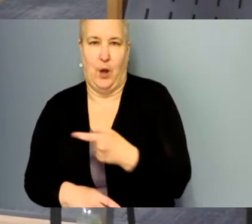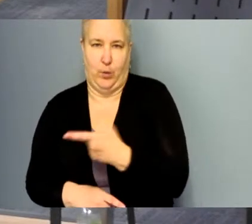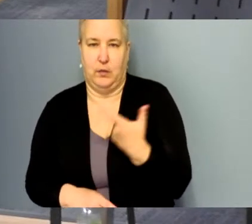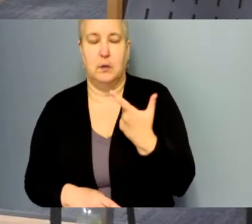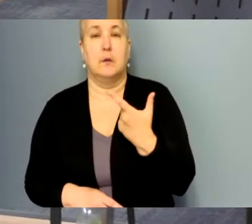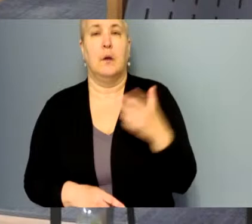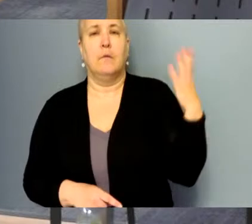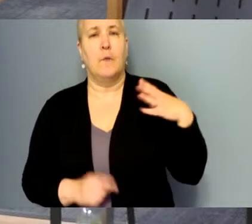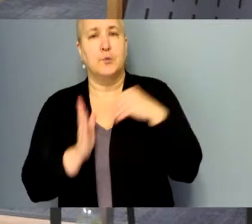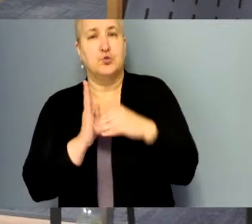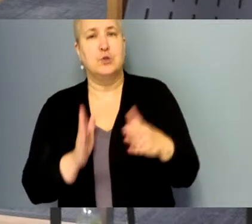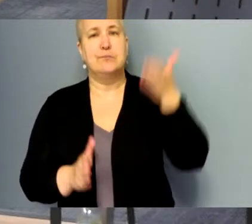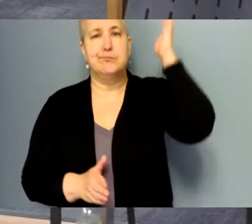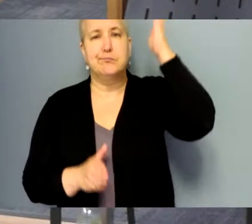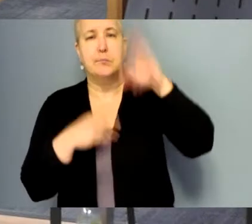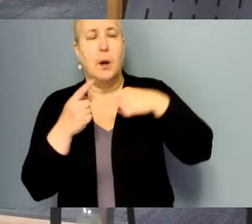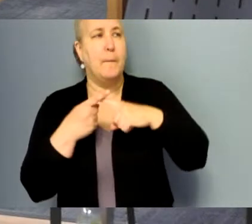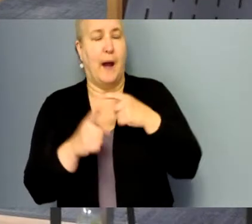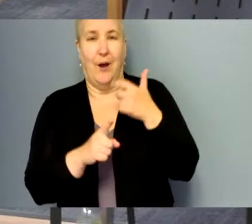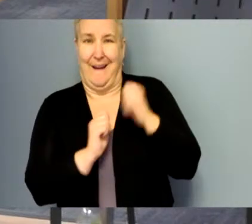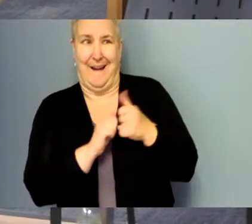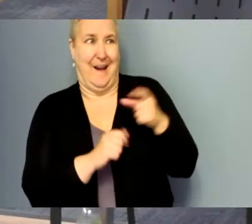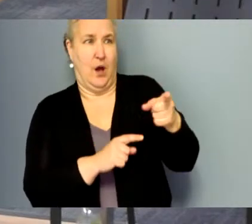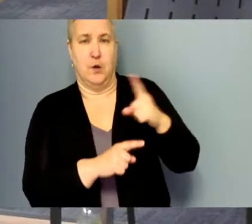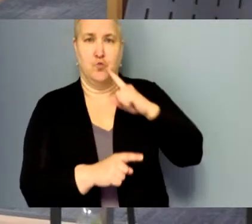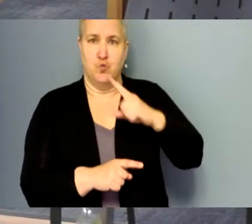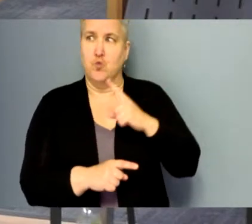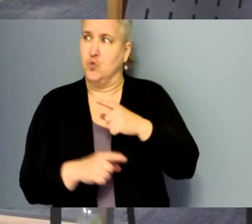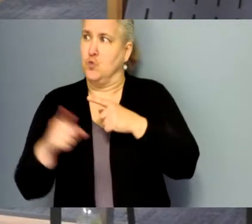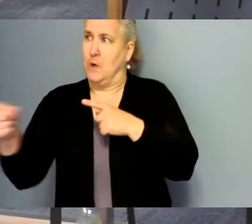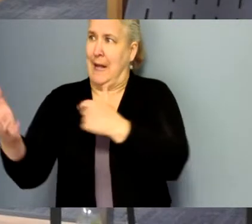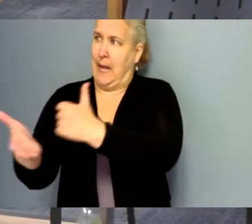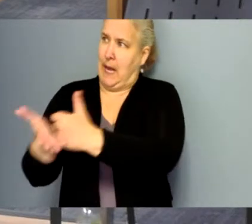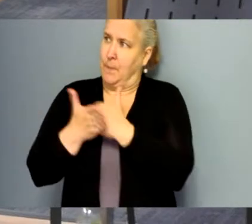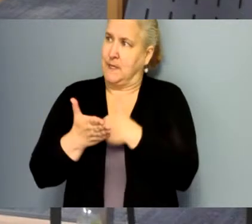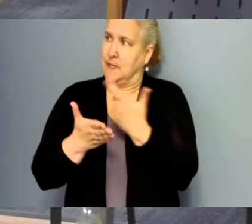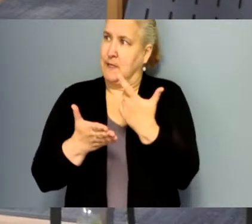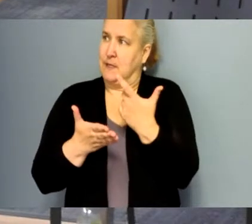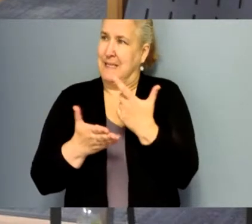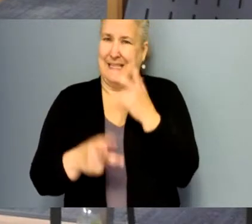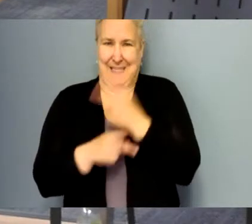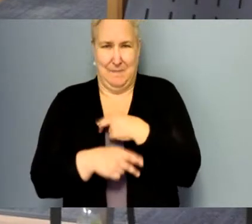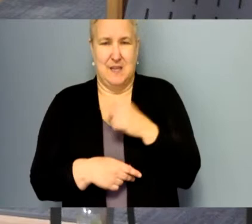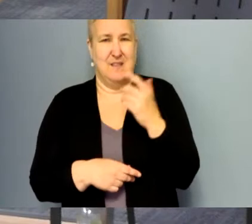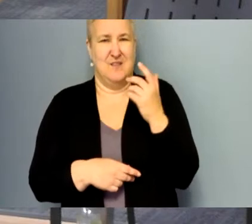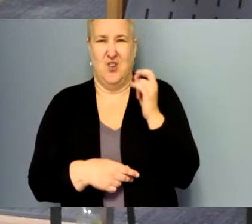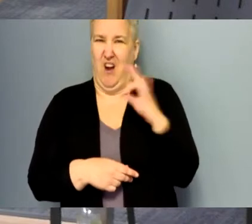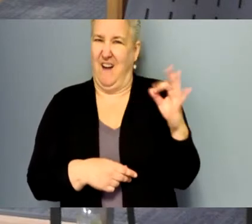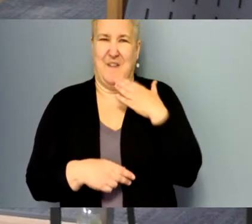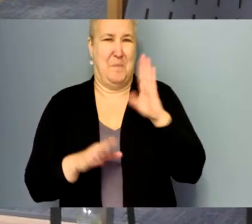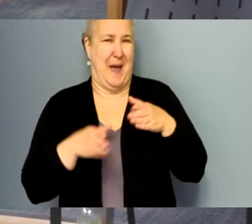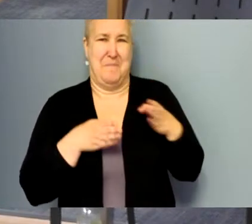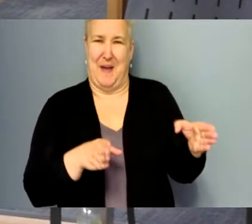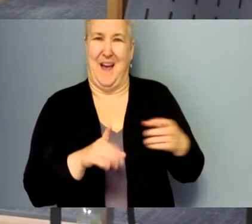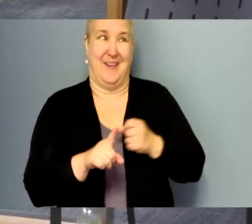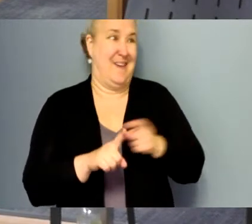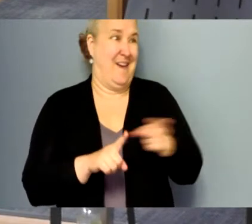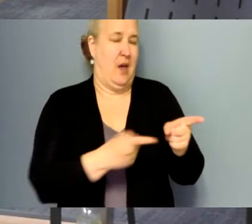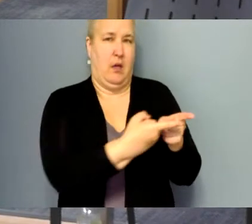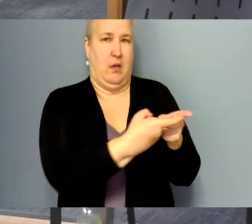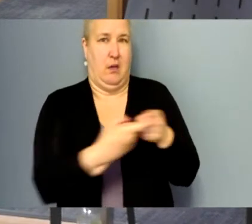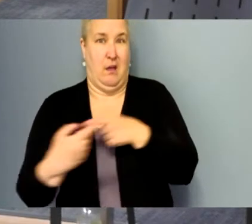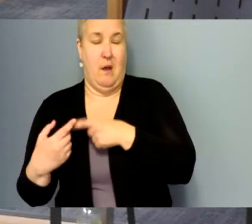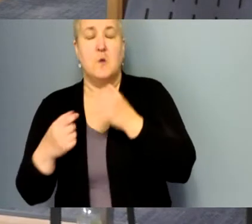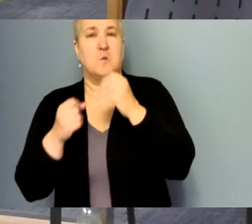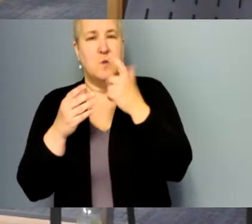former student spoke about how he really helped him to keep him off of going down a bad path. So